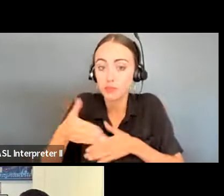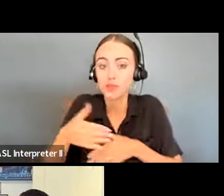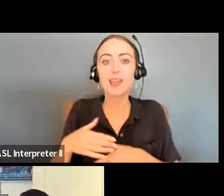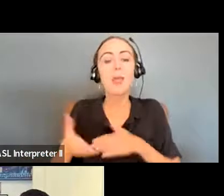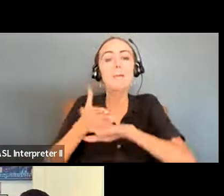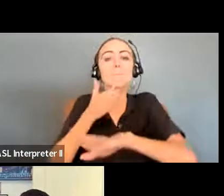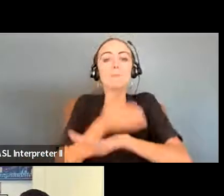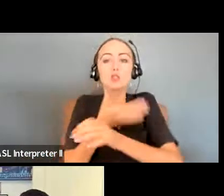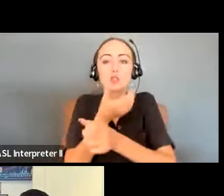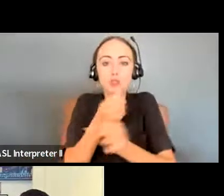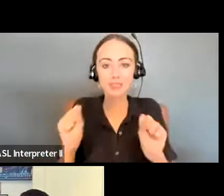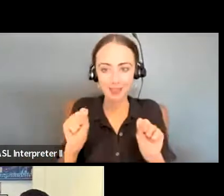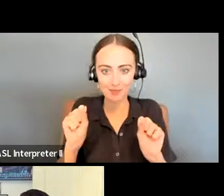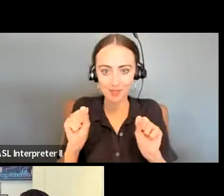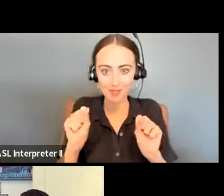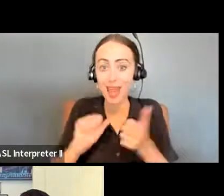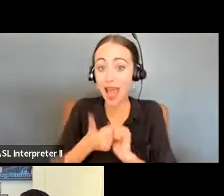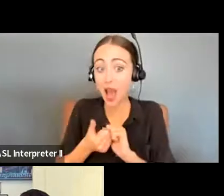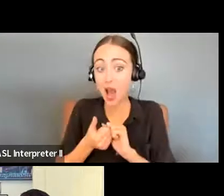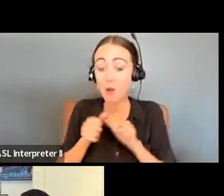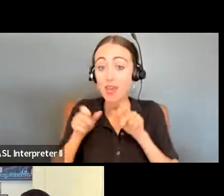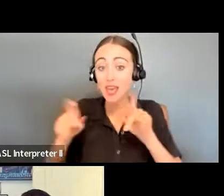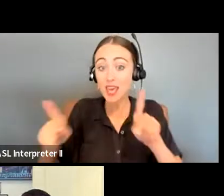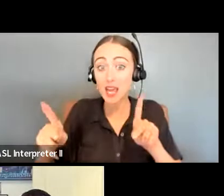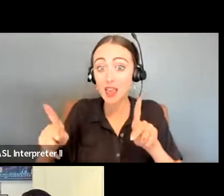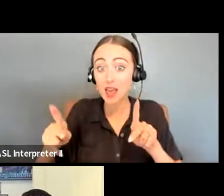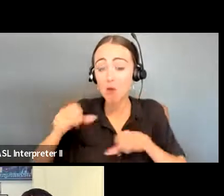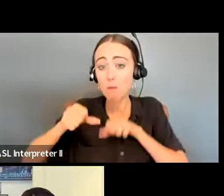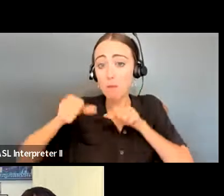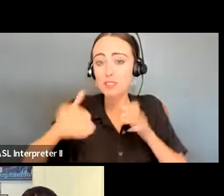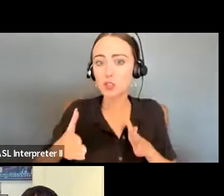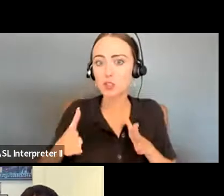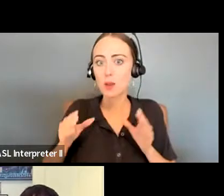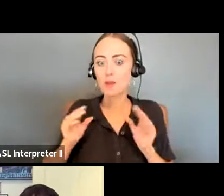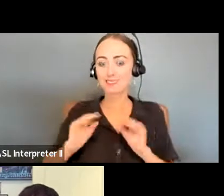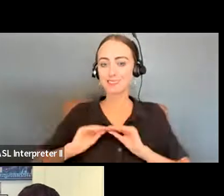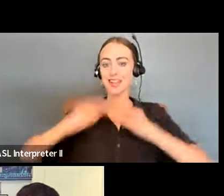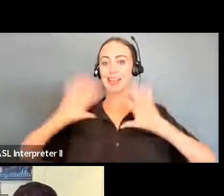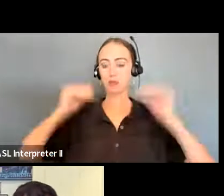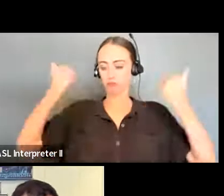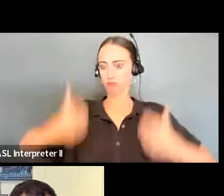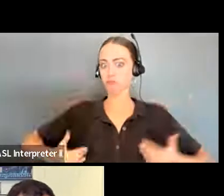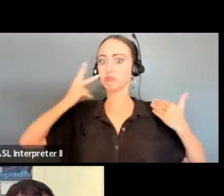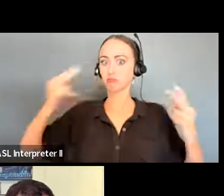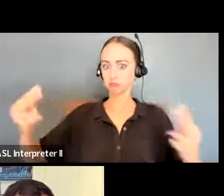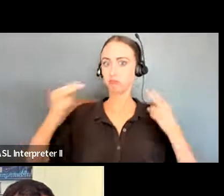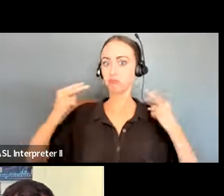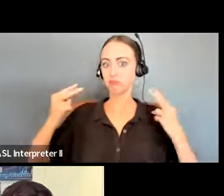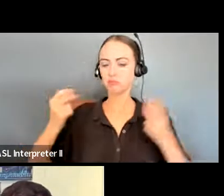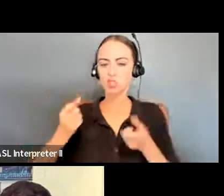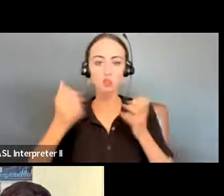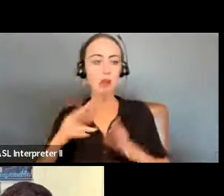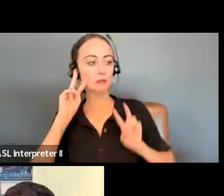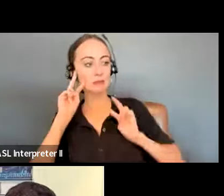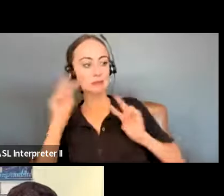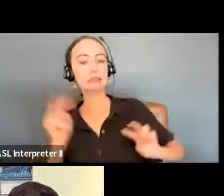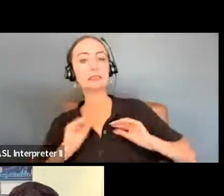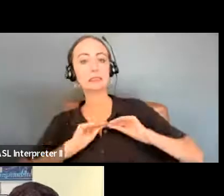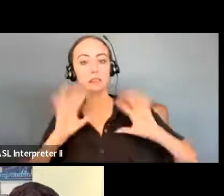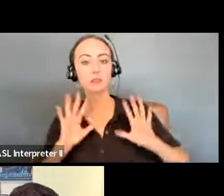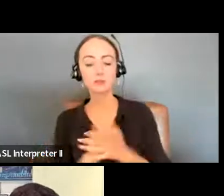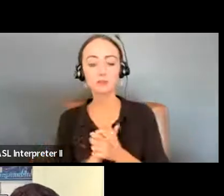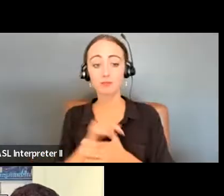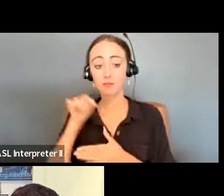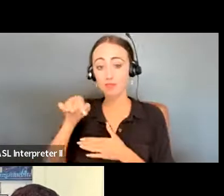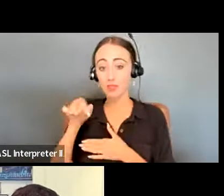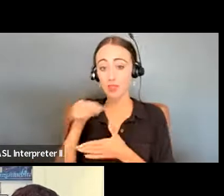intersections by allowing the riders to be more visible to drivers, reducing their exposure to collisions. Versions of this